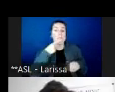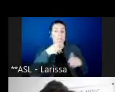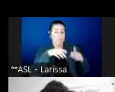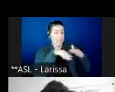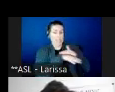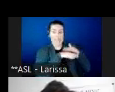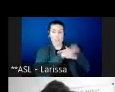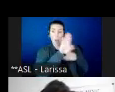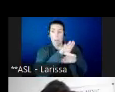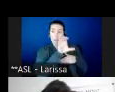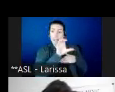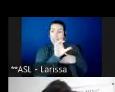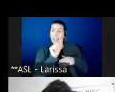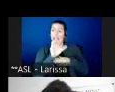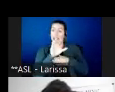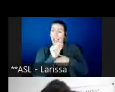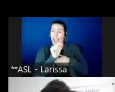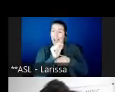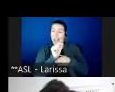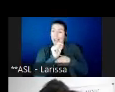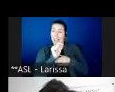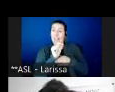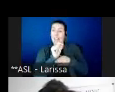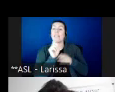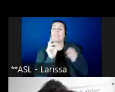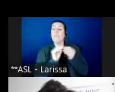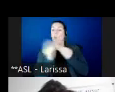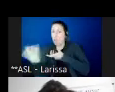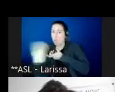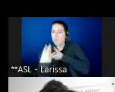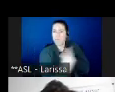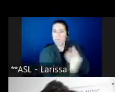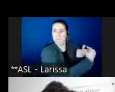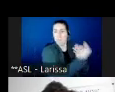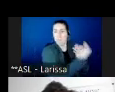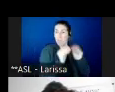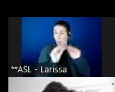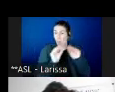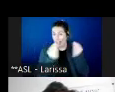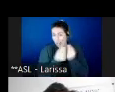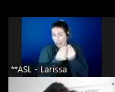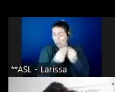Columbia Act to more public sector organizations.